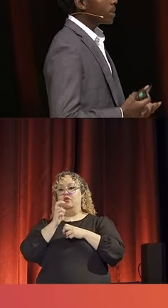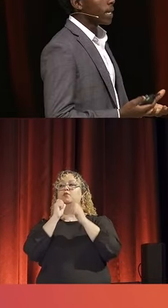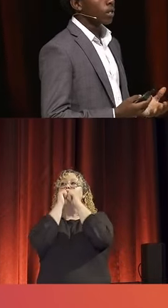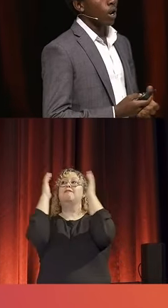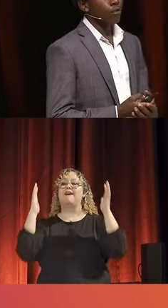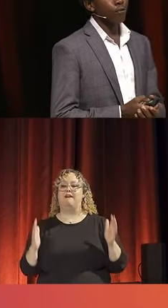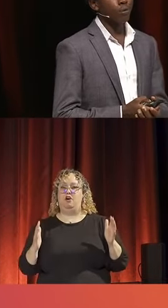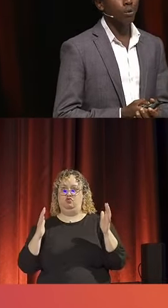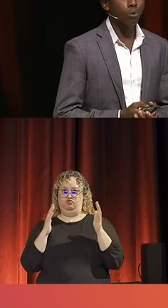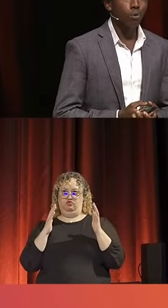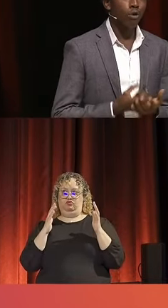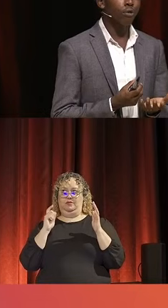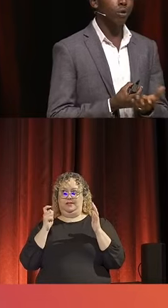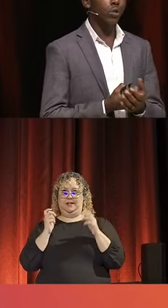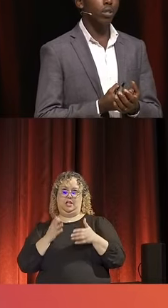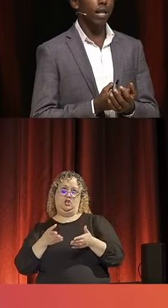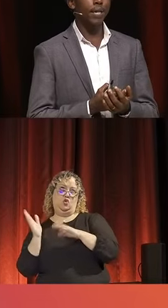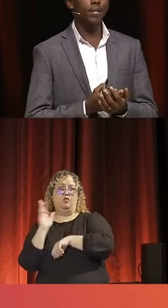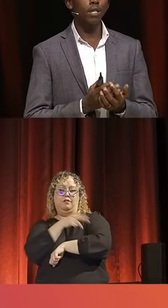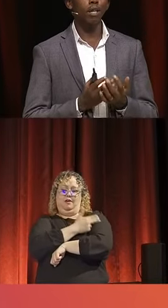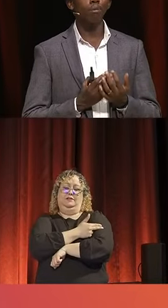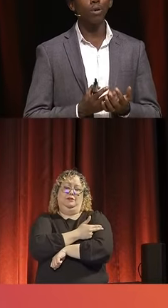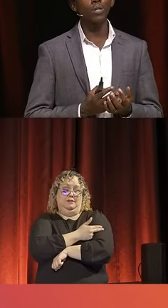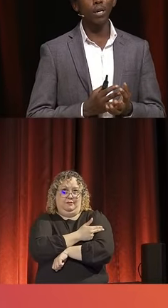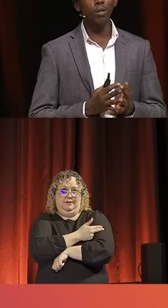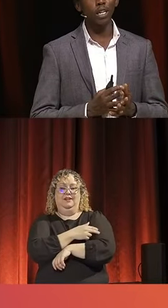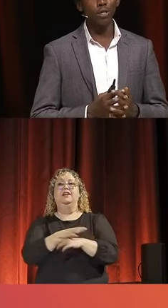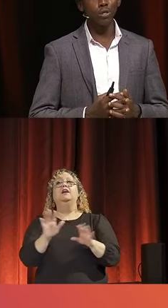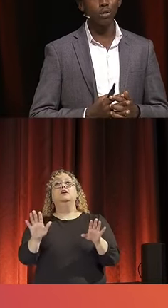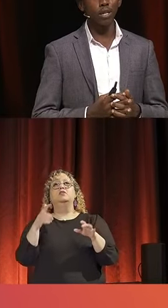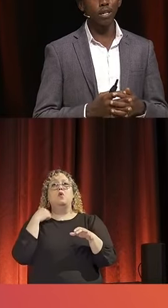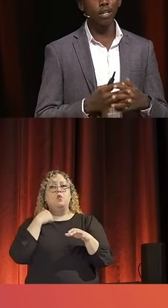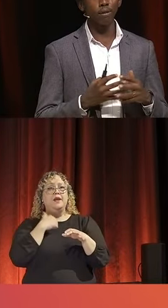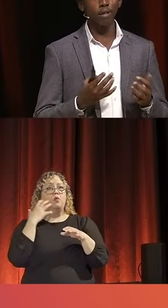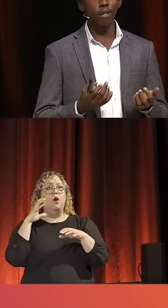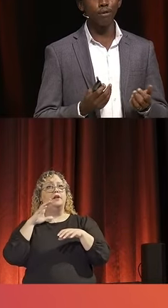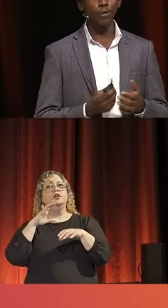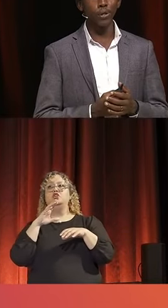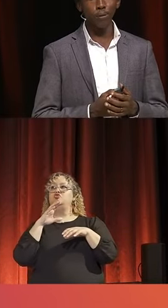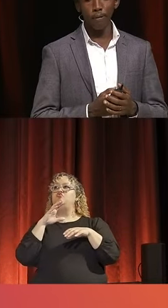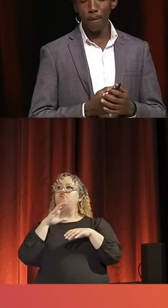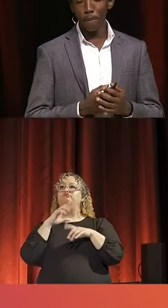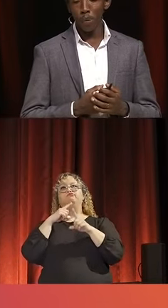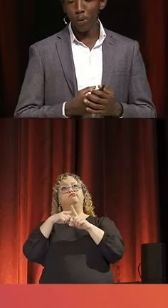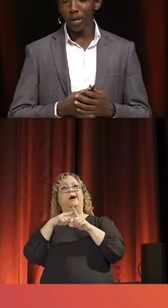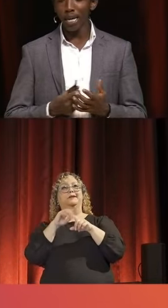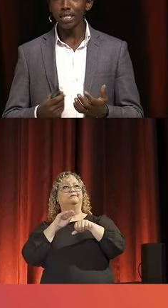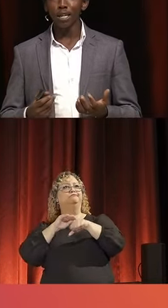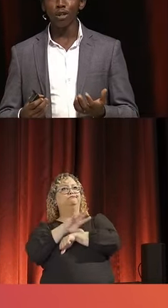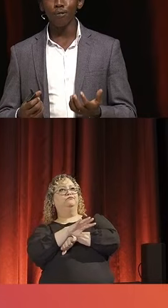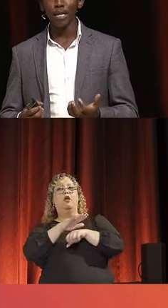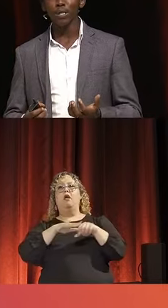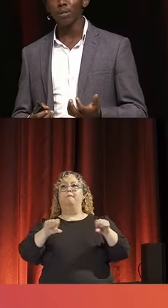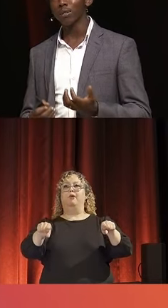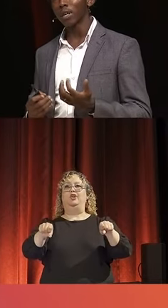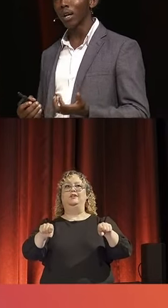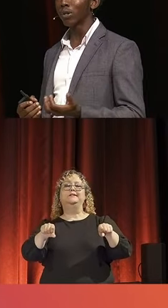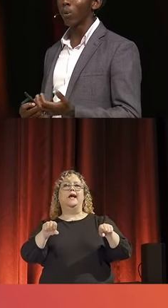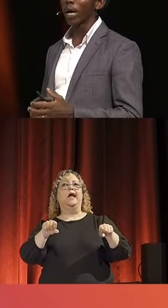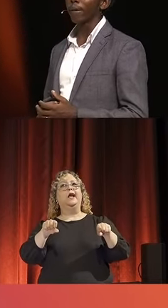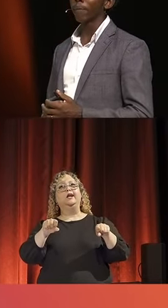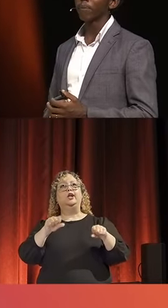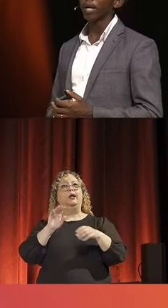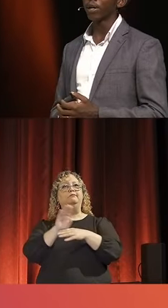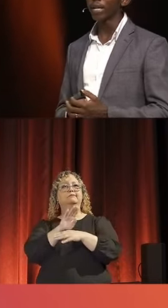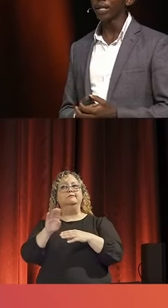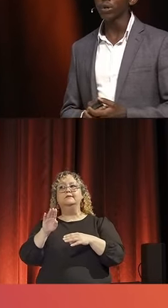While we set off to revolutionize the motorcycle industry in Africa, we learned a lot of lessons along the